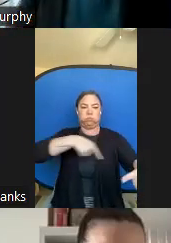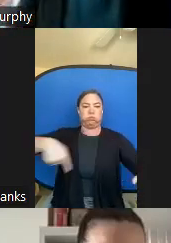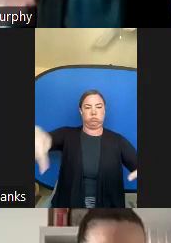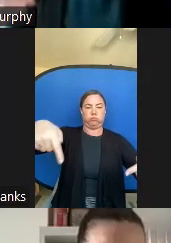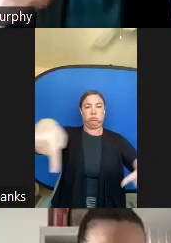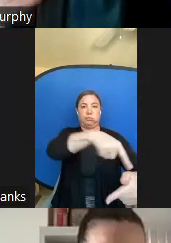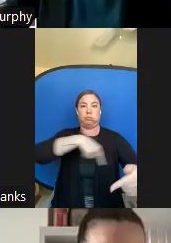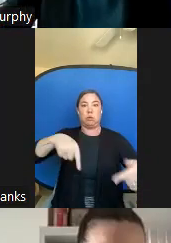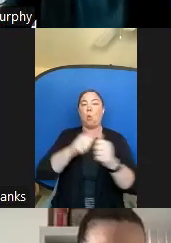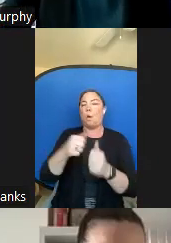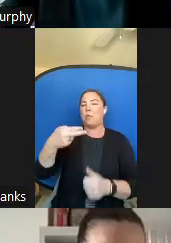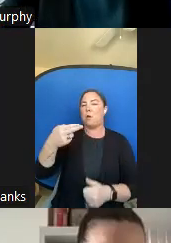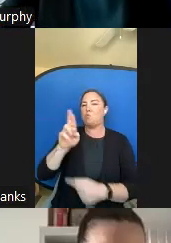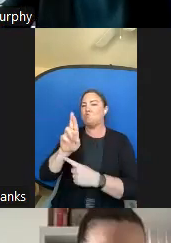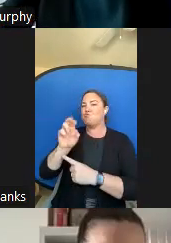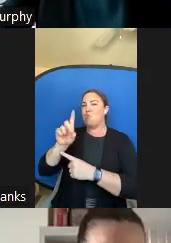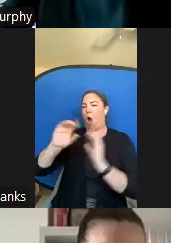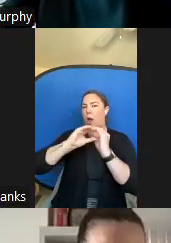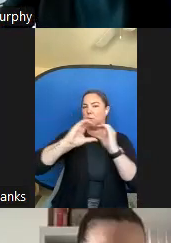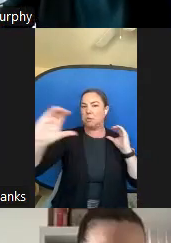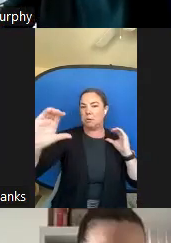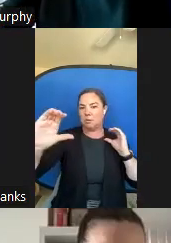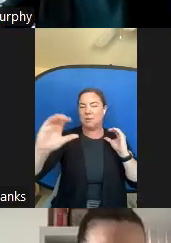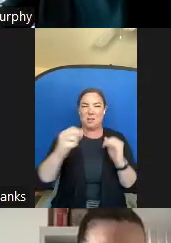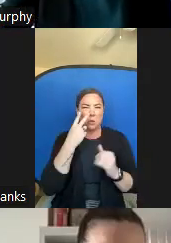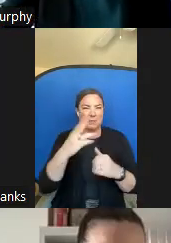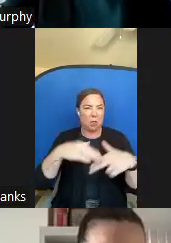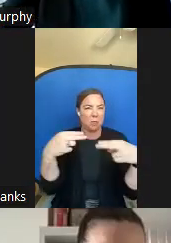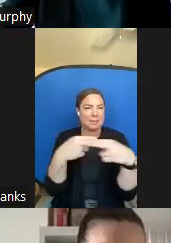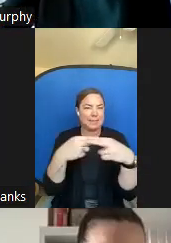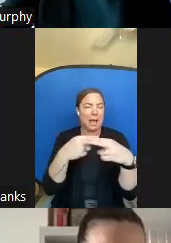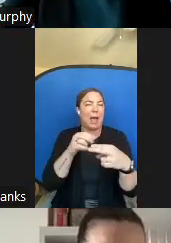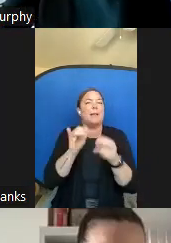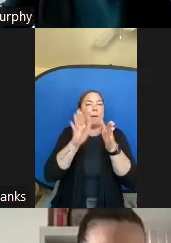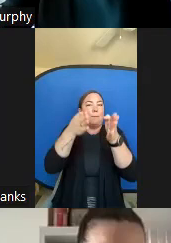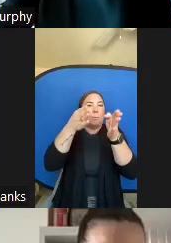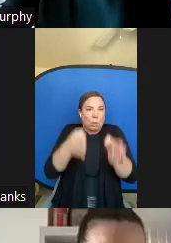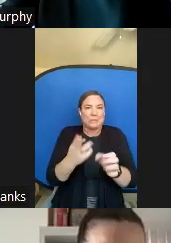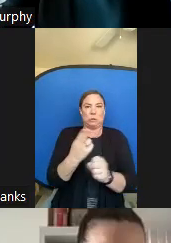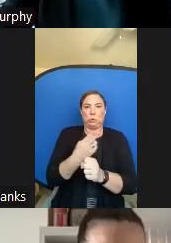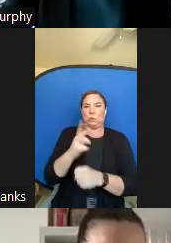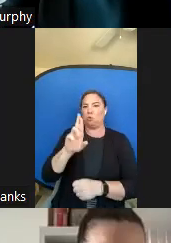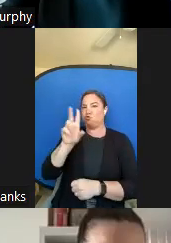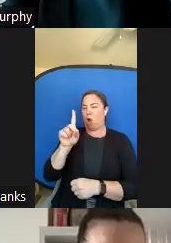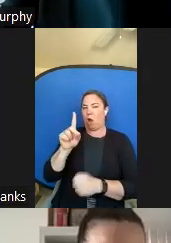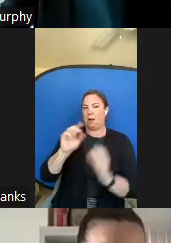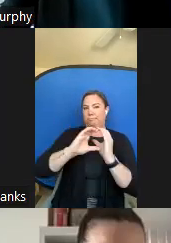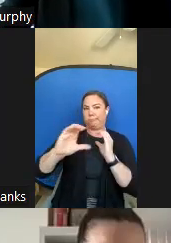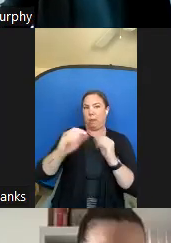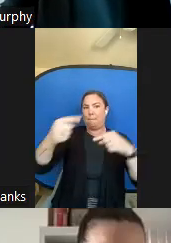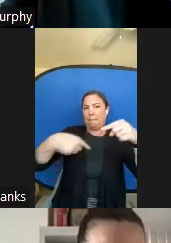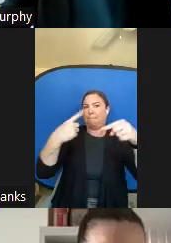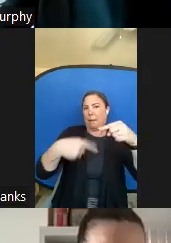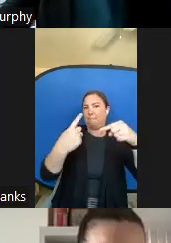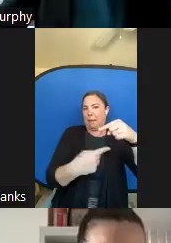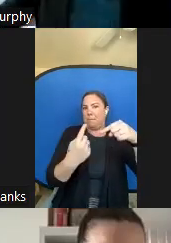means of a rod. And in this version, you can actually see this is an individual using one of these. It's actually currently in motion in the picture. And